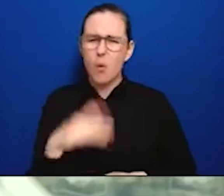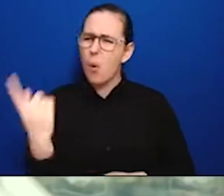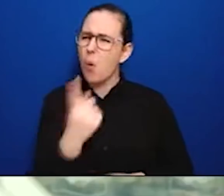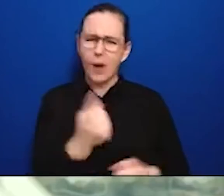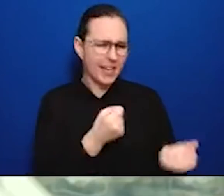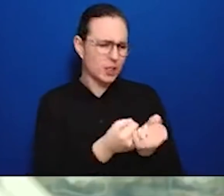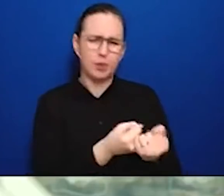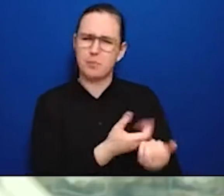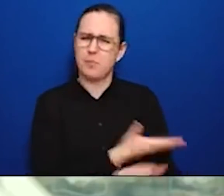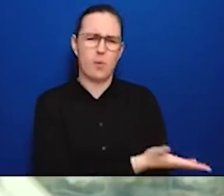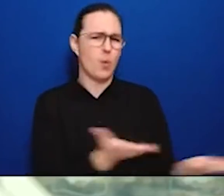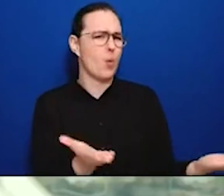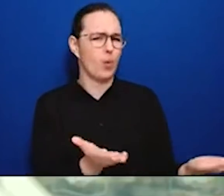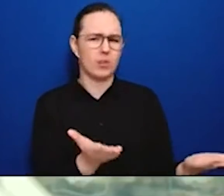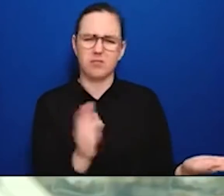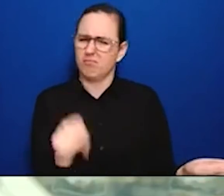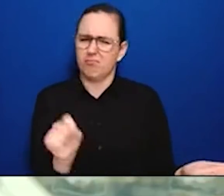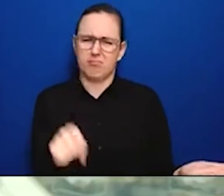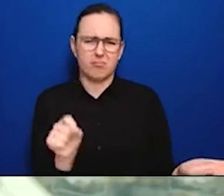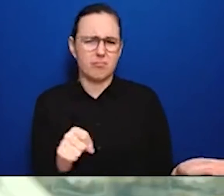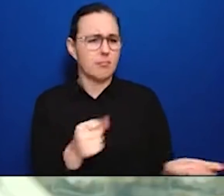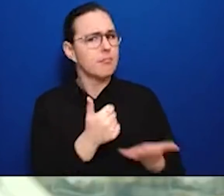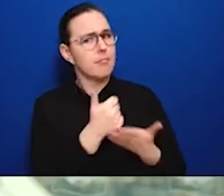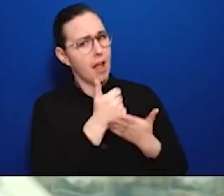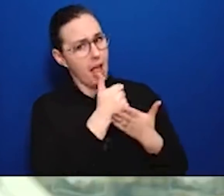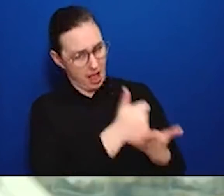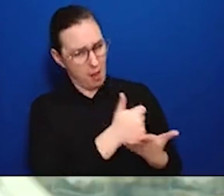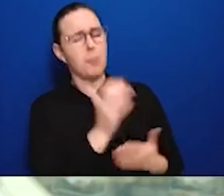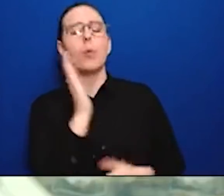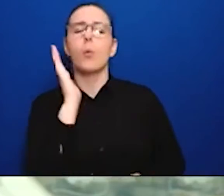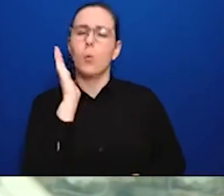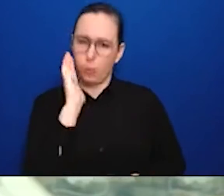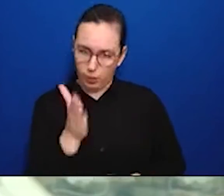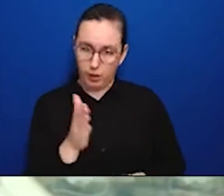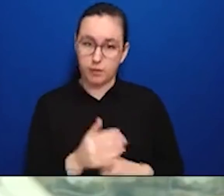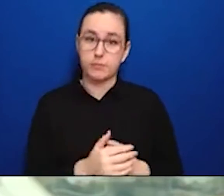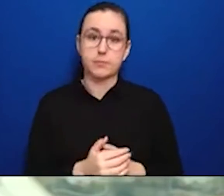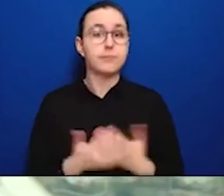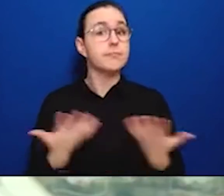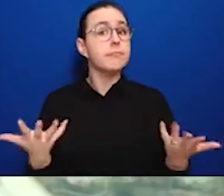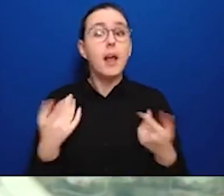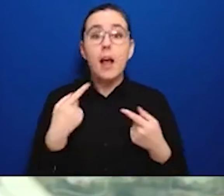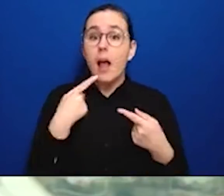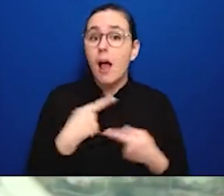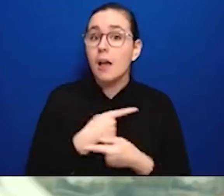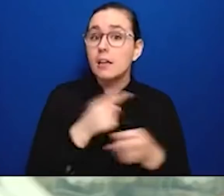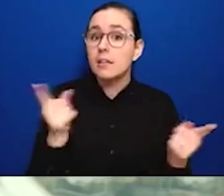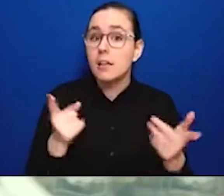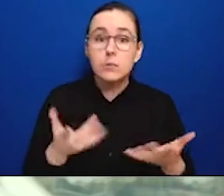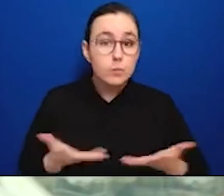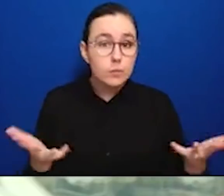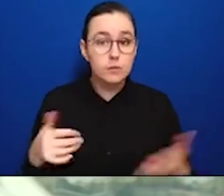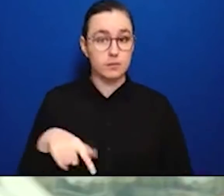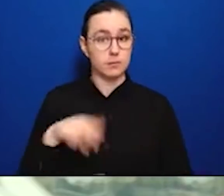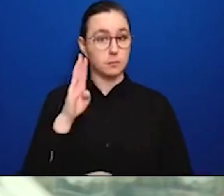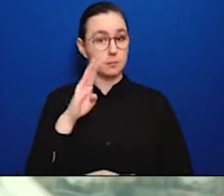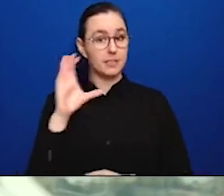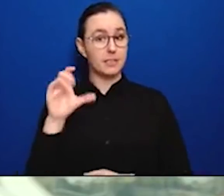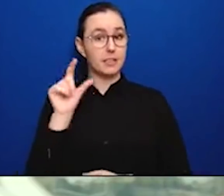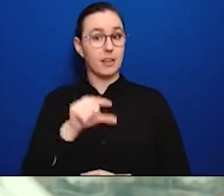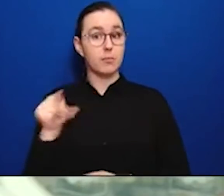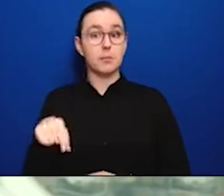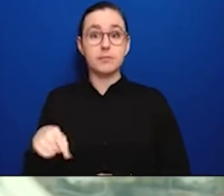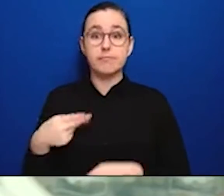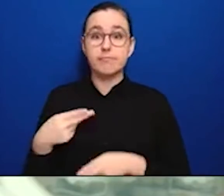way. Today, I'm pleased to announce that the Government of British Columbia is establishing the COVID-19 Closure